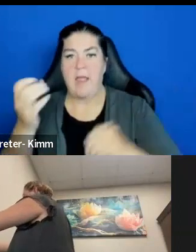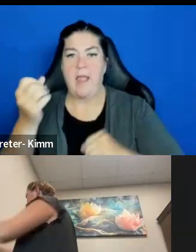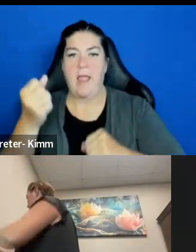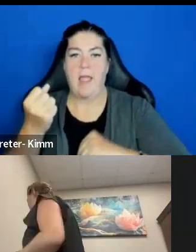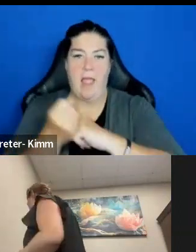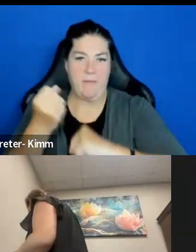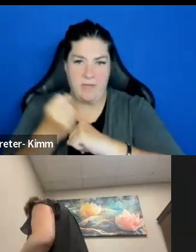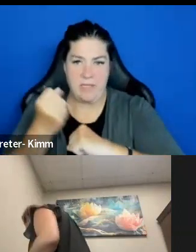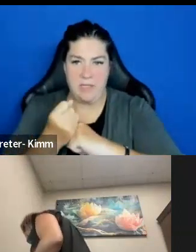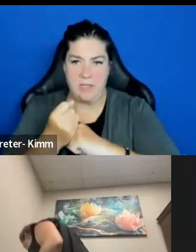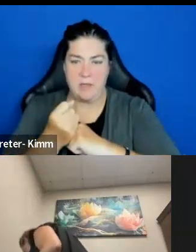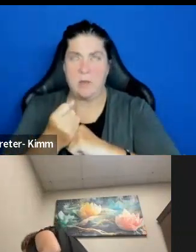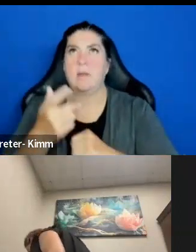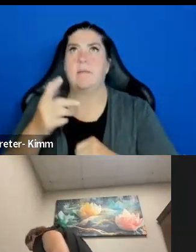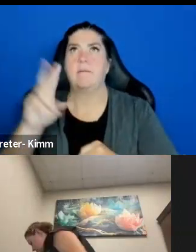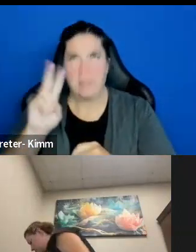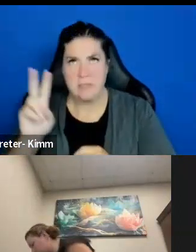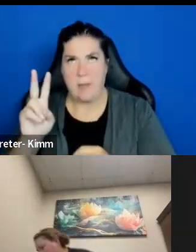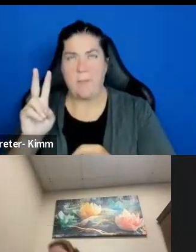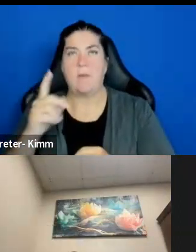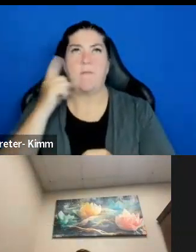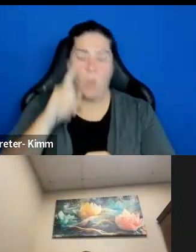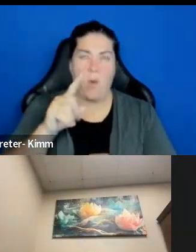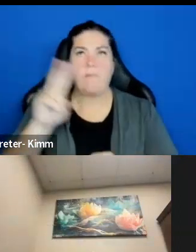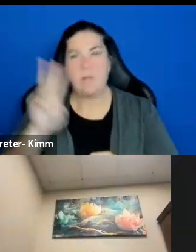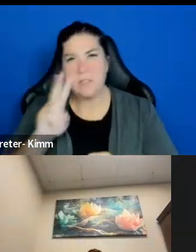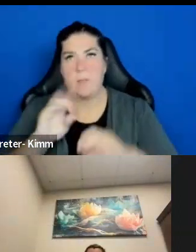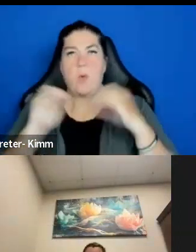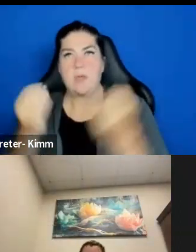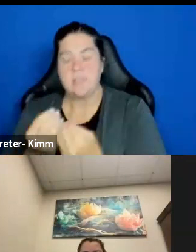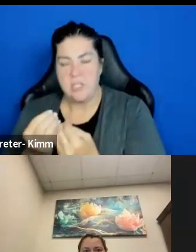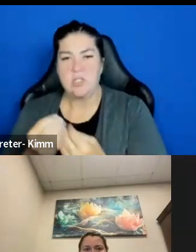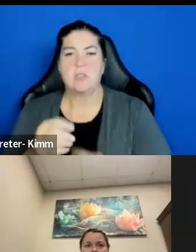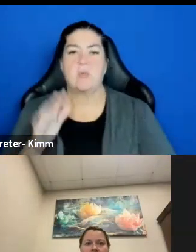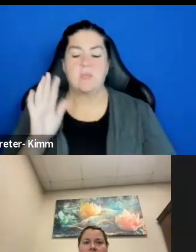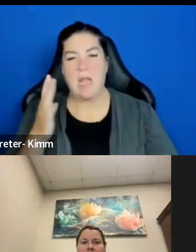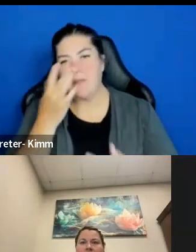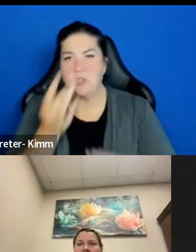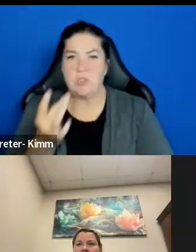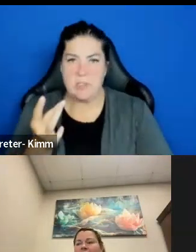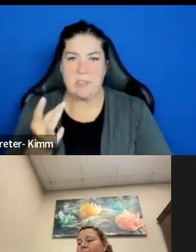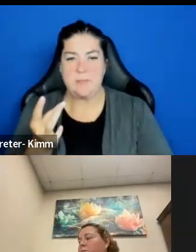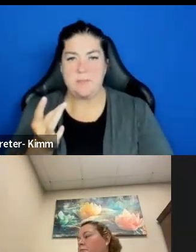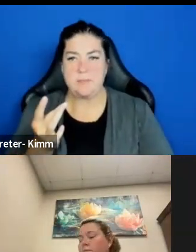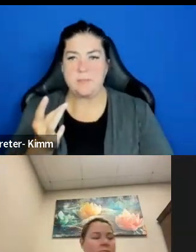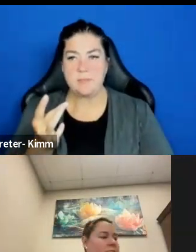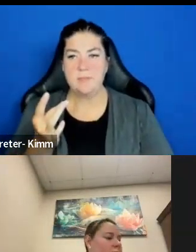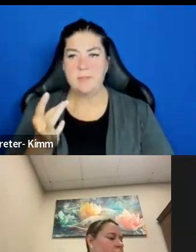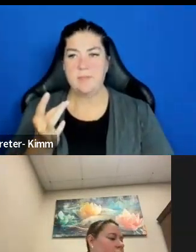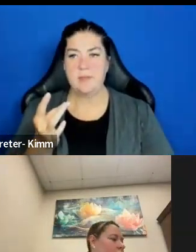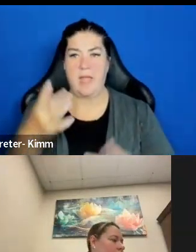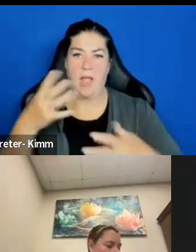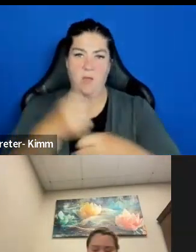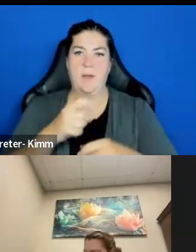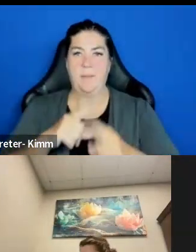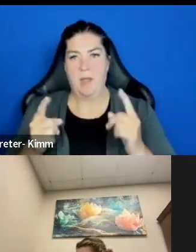Advocates Victim Organizations. So it's kind of an interesting acronym, but